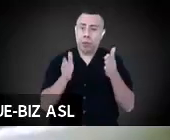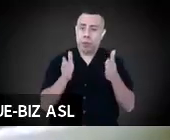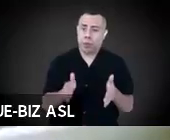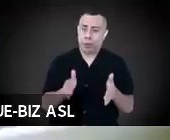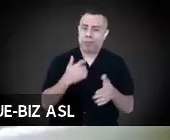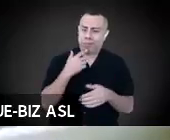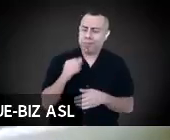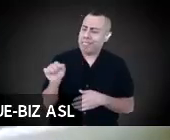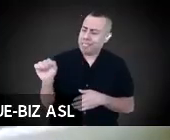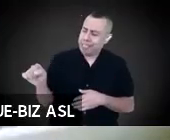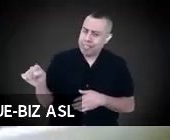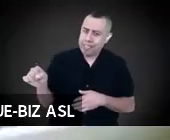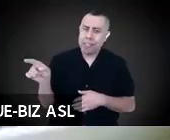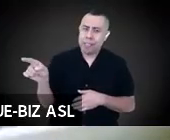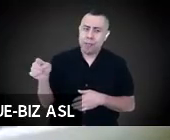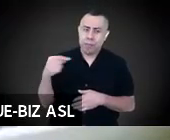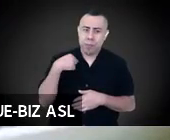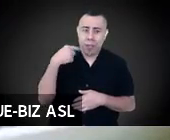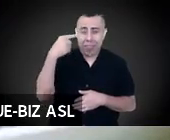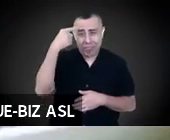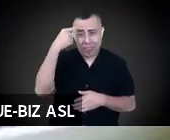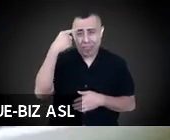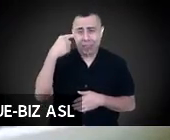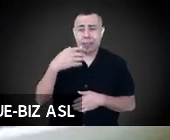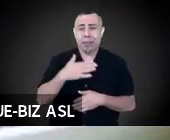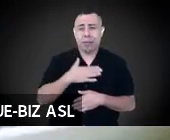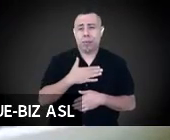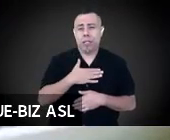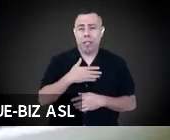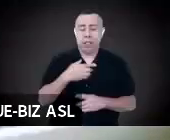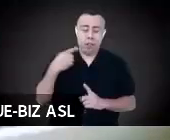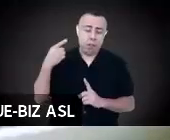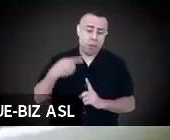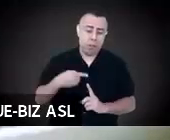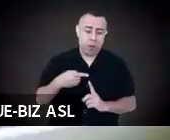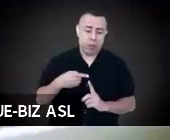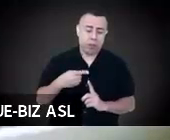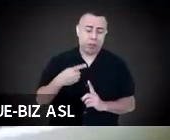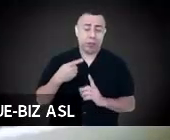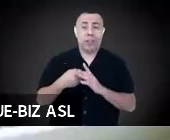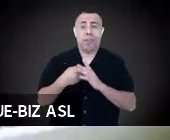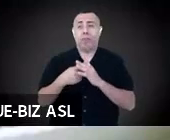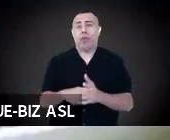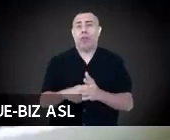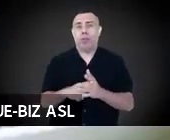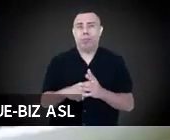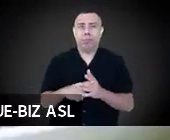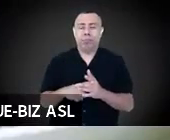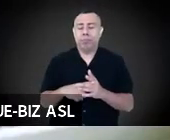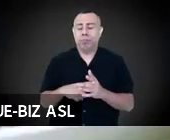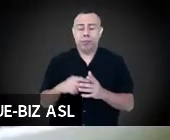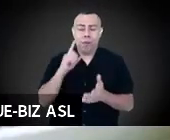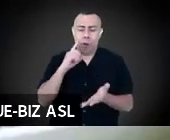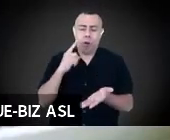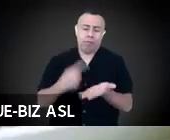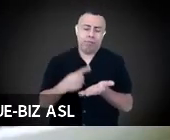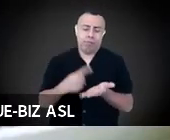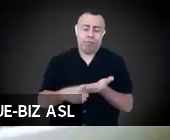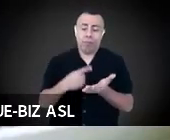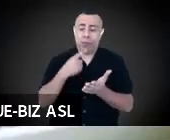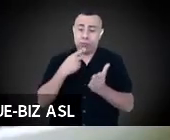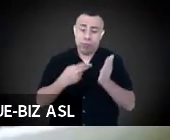I think where I would start in terms of truth and reconciliation is